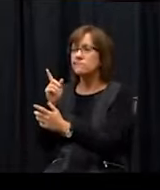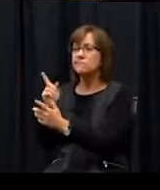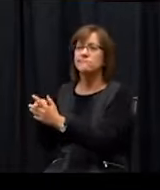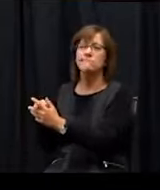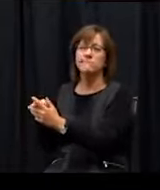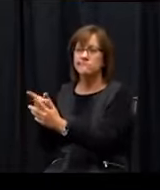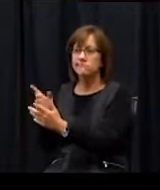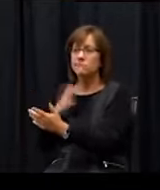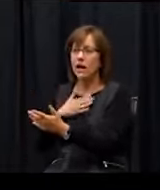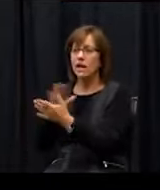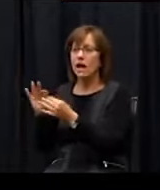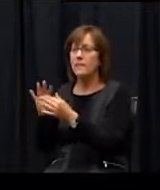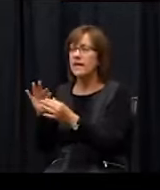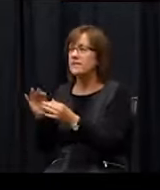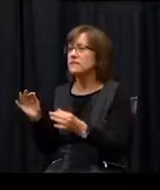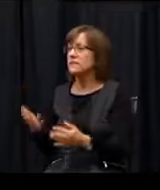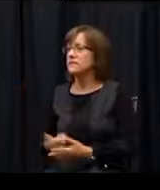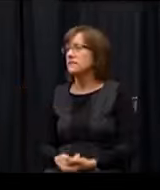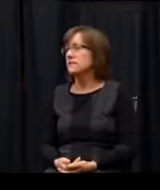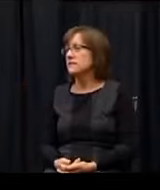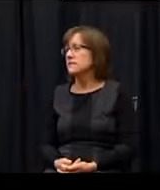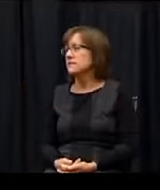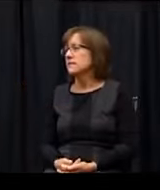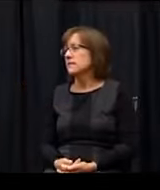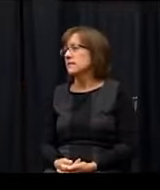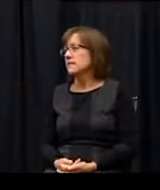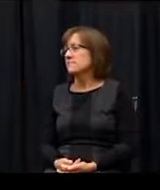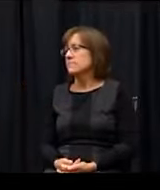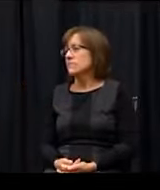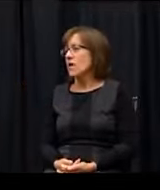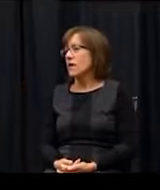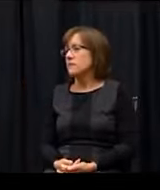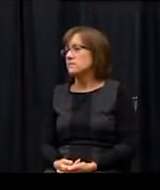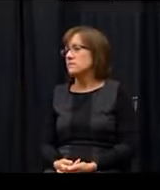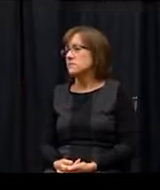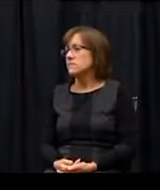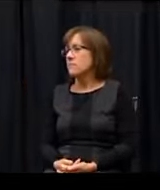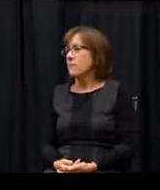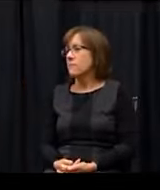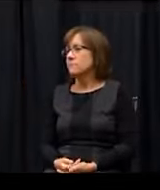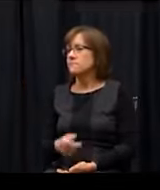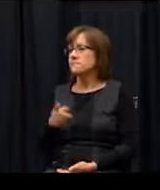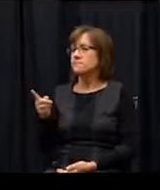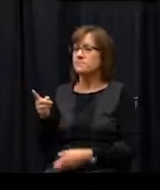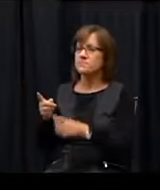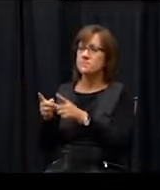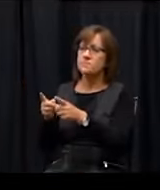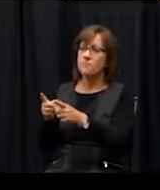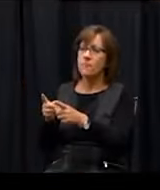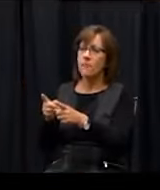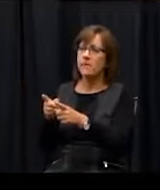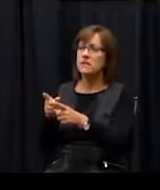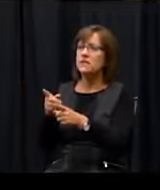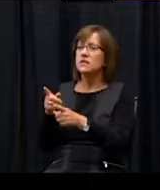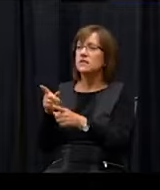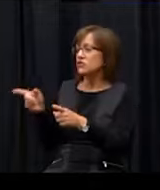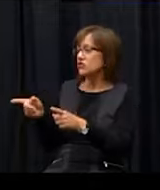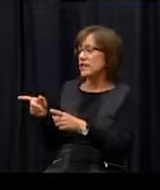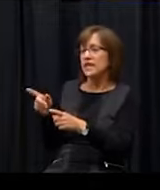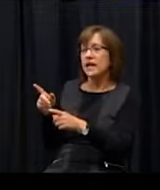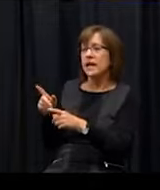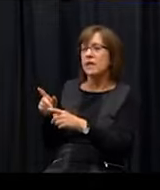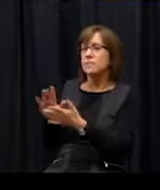Yeah. Yes, I'm like, of course I'm wanting to talk to you, Chloe. Go on. She became very defensive